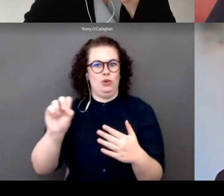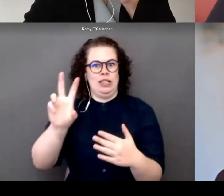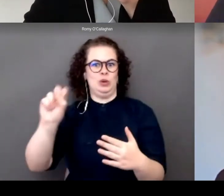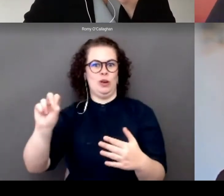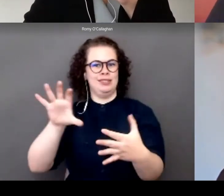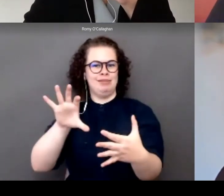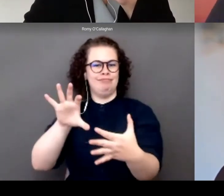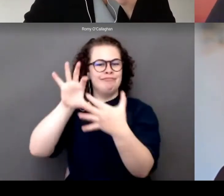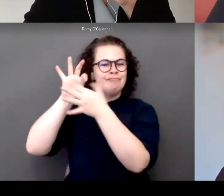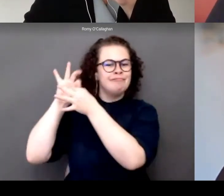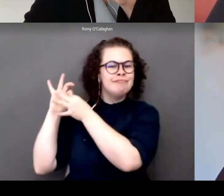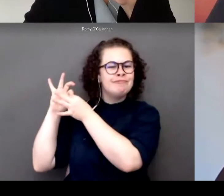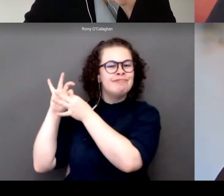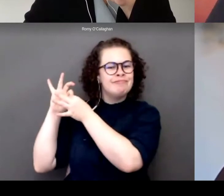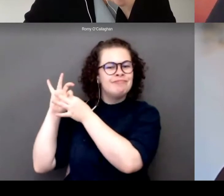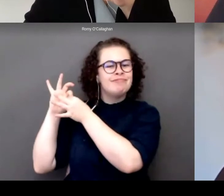the